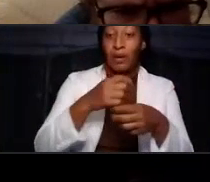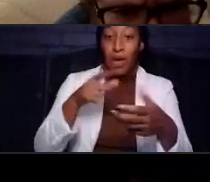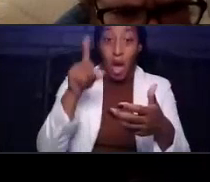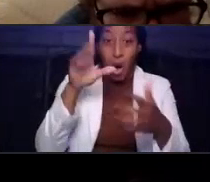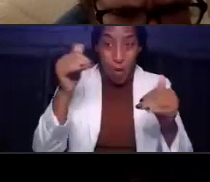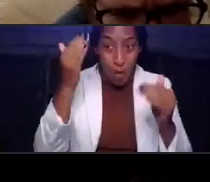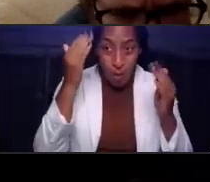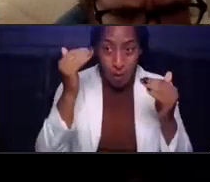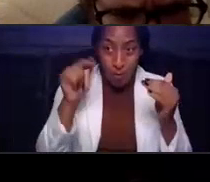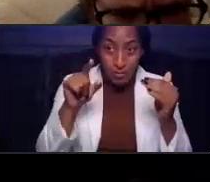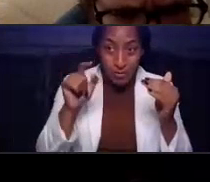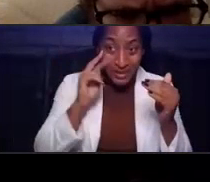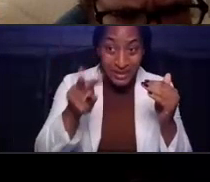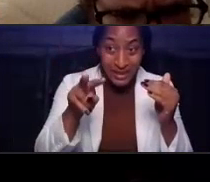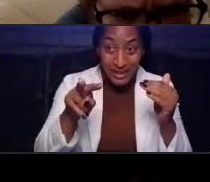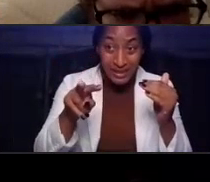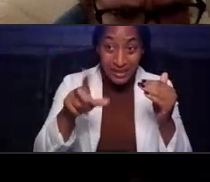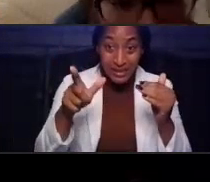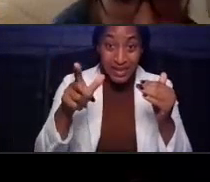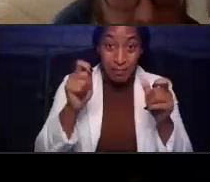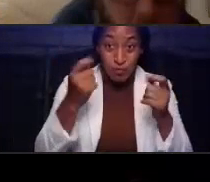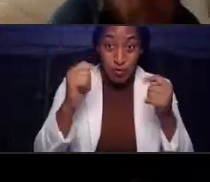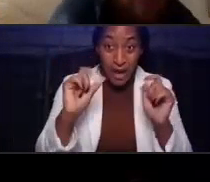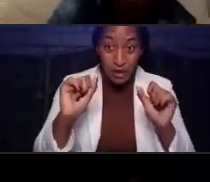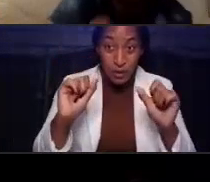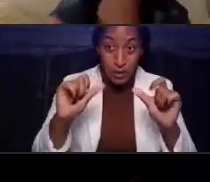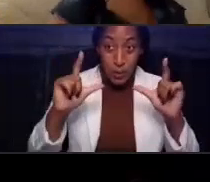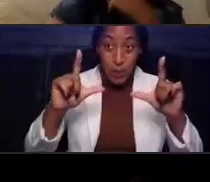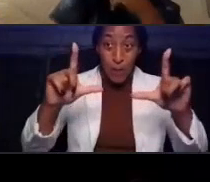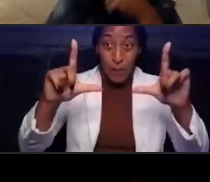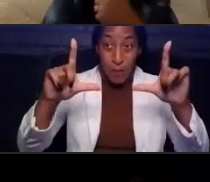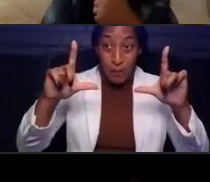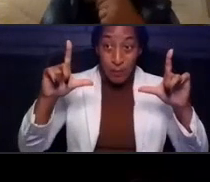I want to zoom in on it. Bear with me for a second.